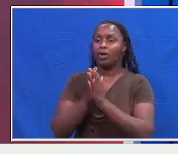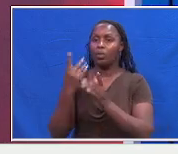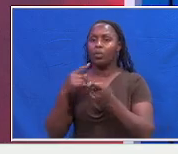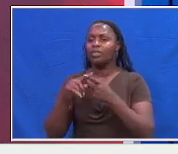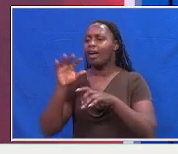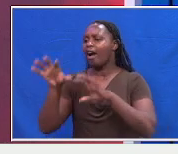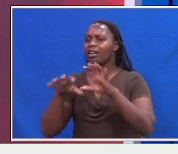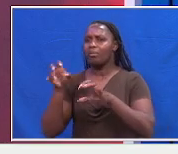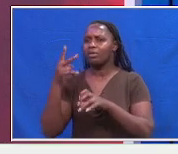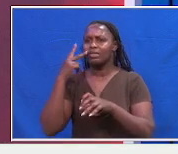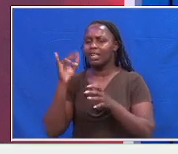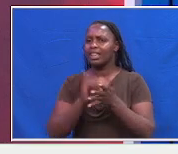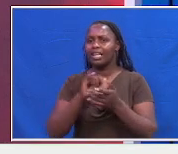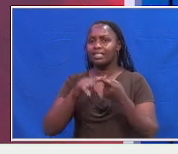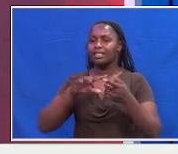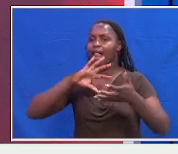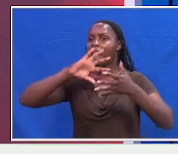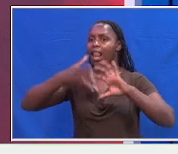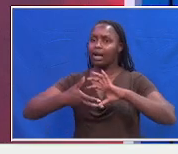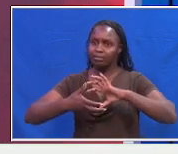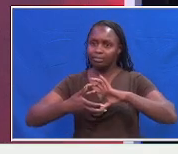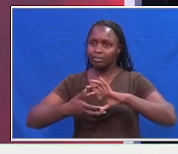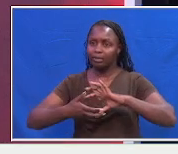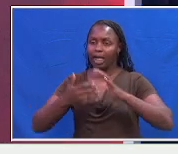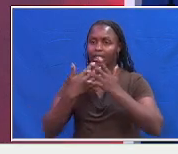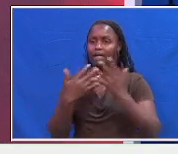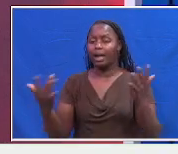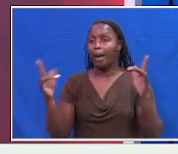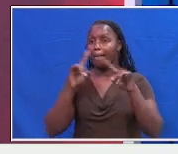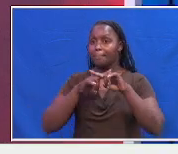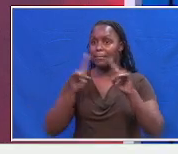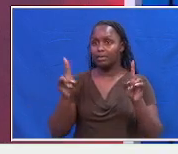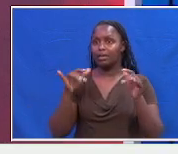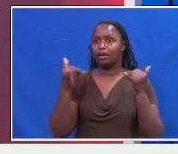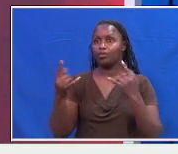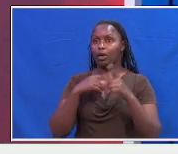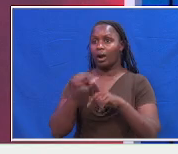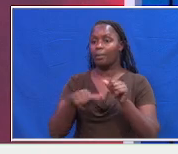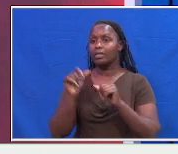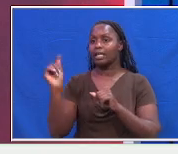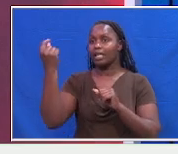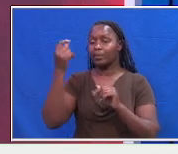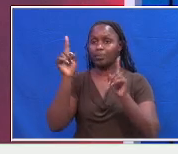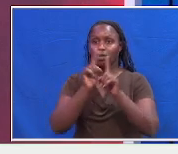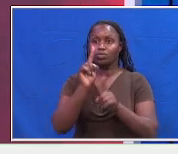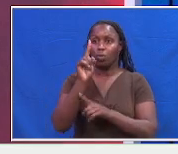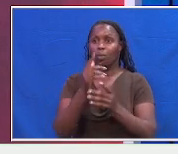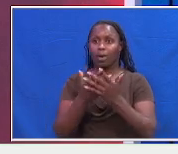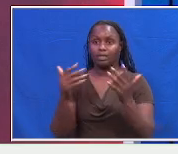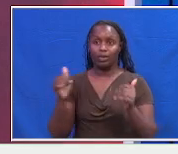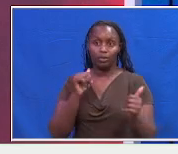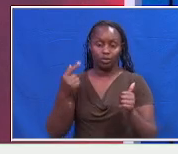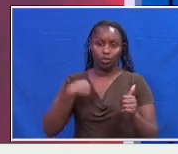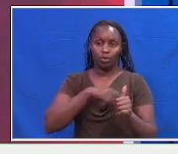So definitely it's a mixed bag of things. But back to Kenya, and one of the things that I think we must